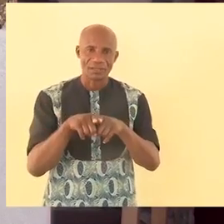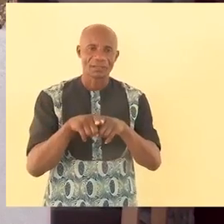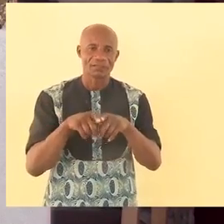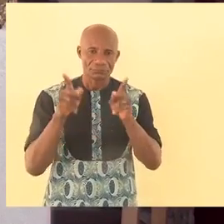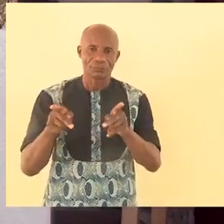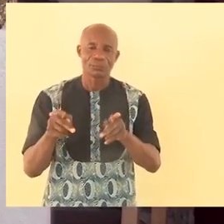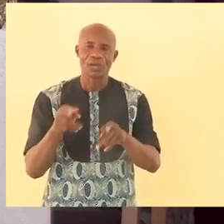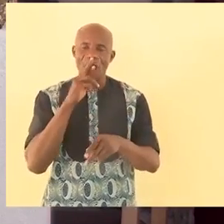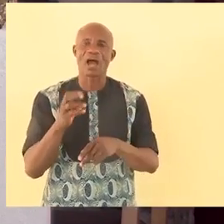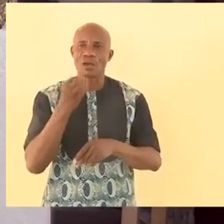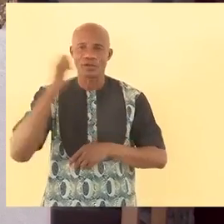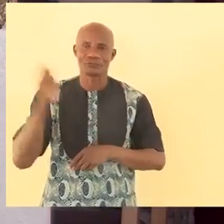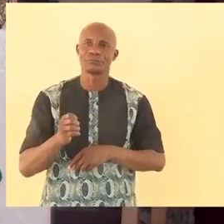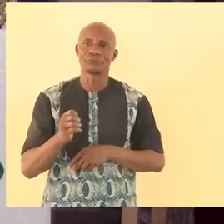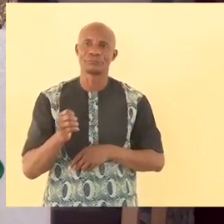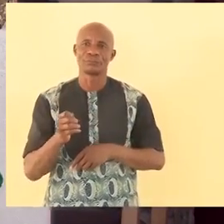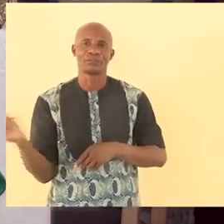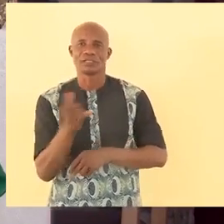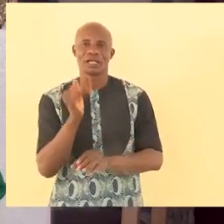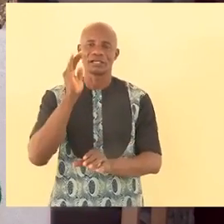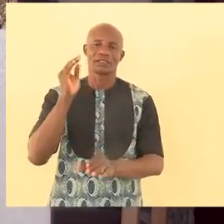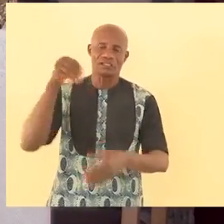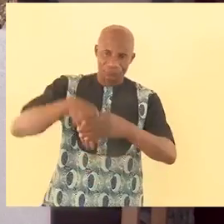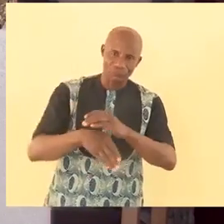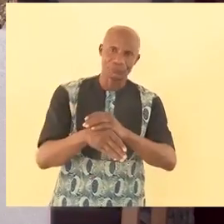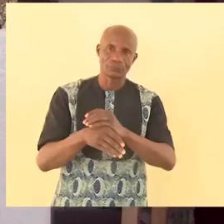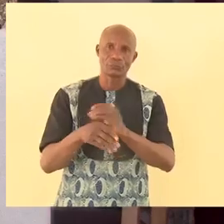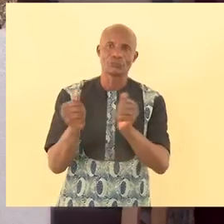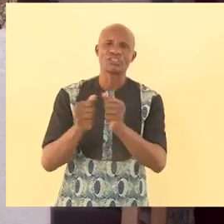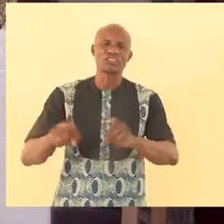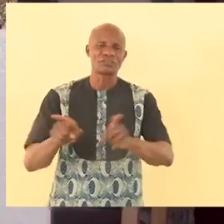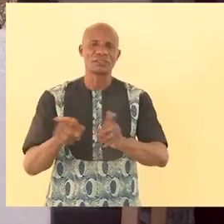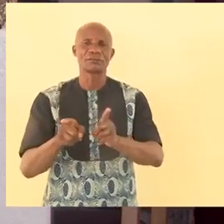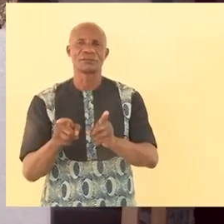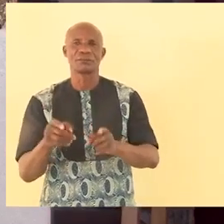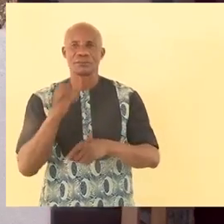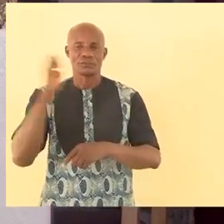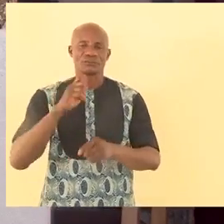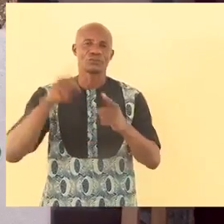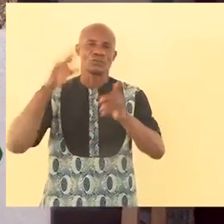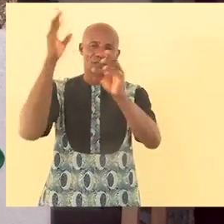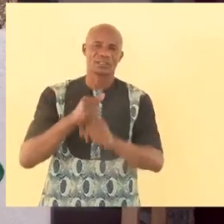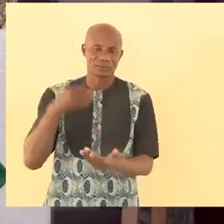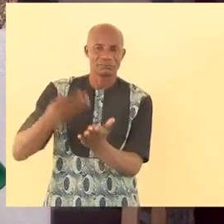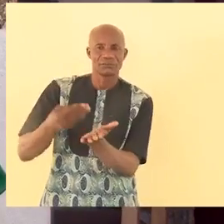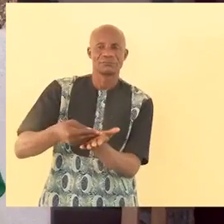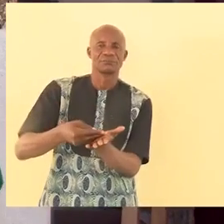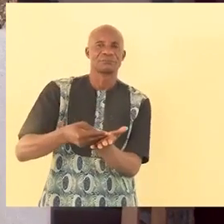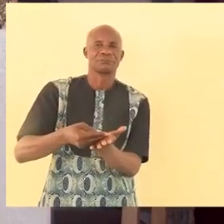As people are even saying that they are being involved now in some kinds of rituals in order to get